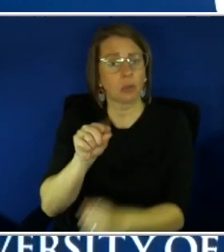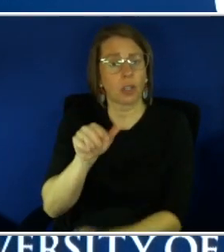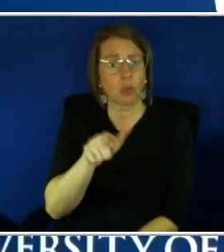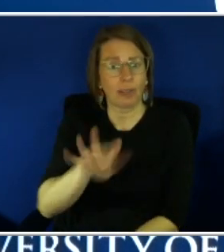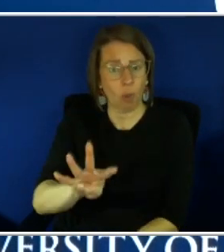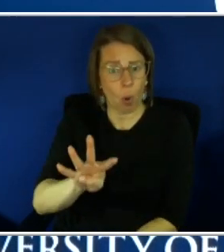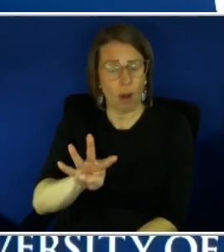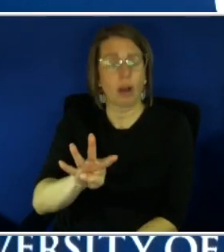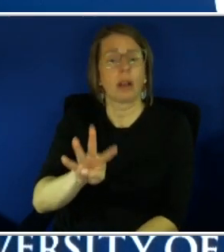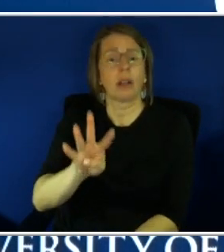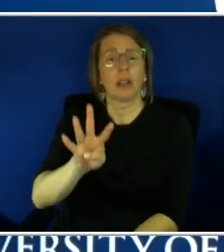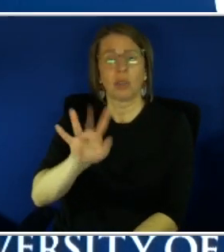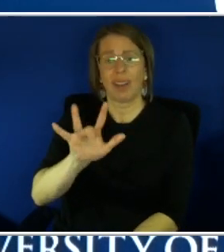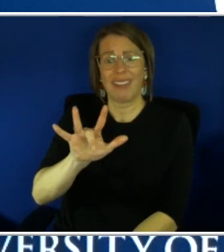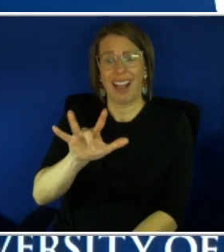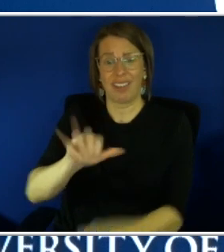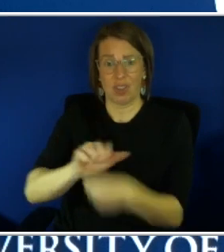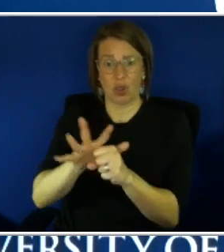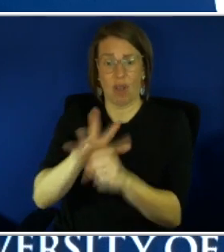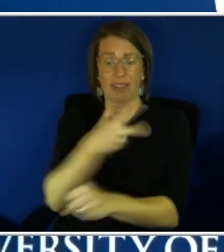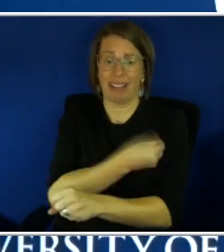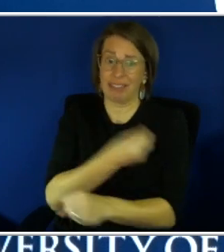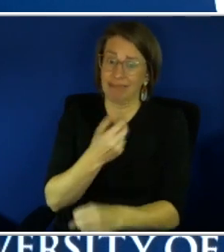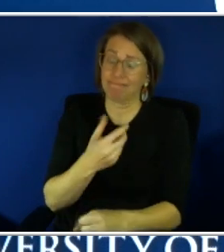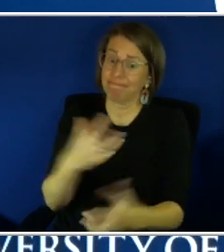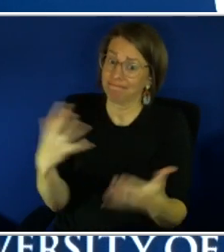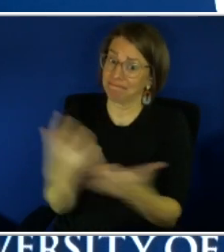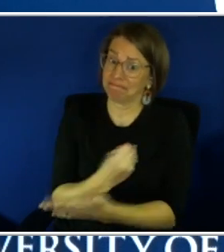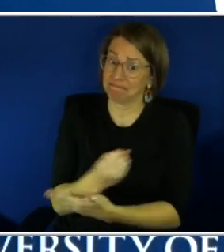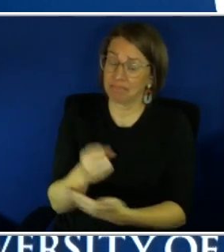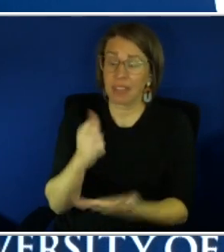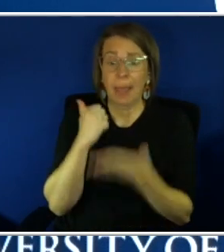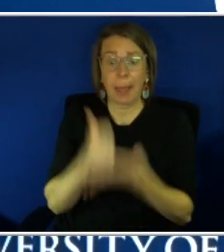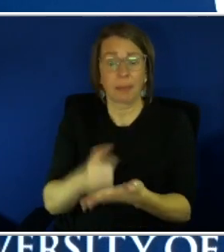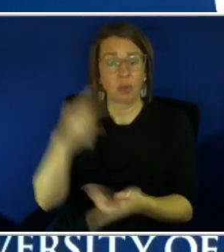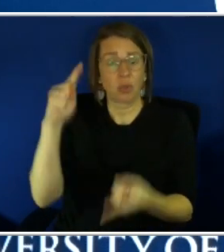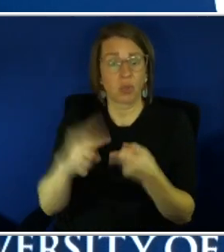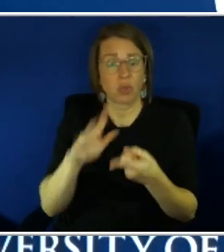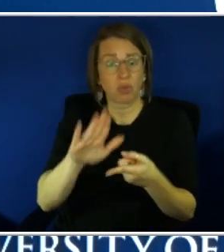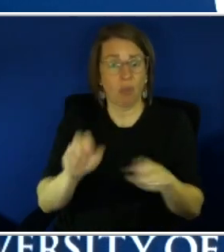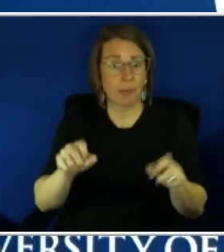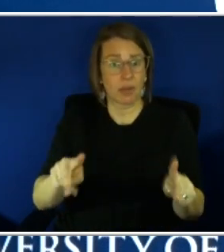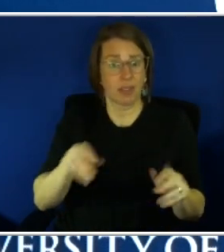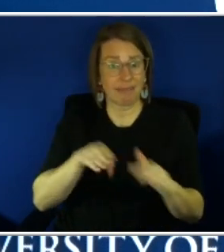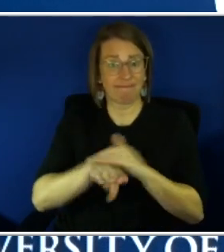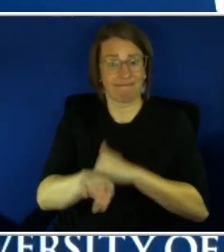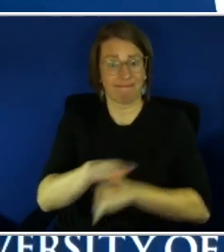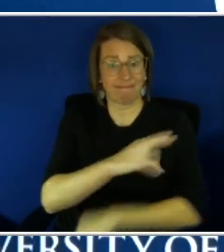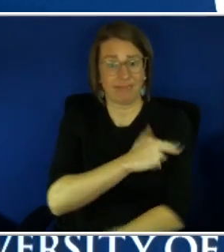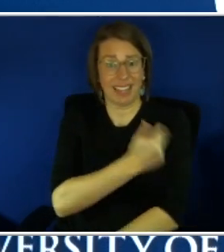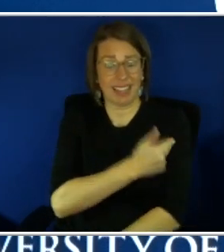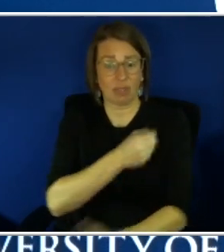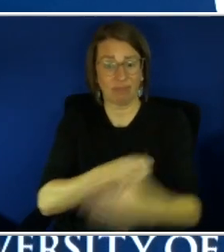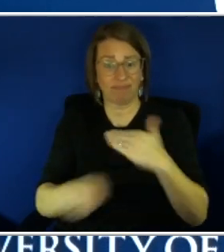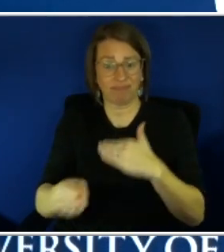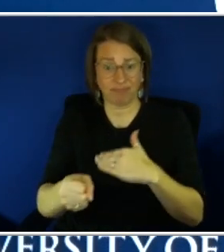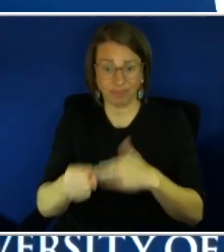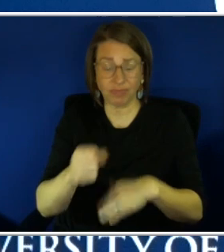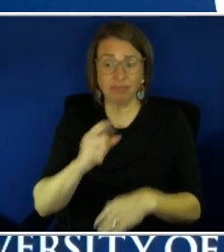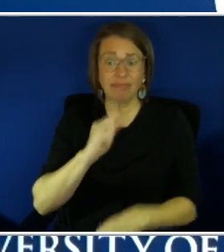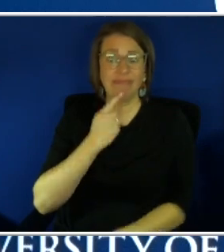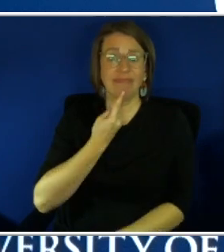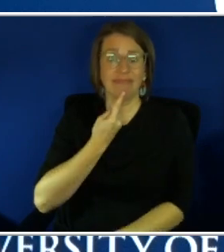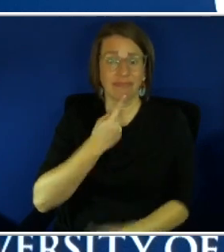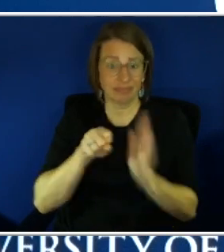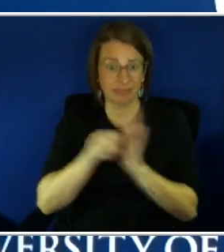2024-2025 COVID vaccine. We know that it does help reduce your chance of going to the hospital, your chance of having severe disease, and of